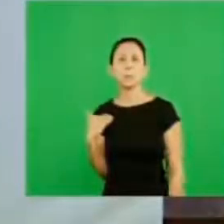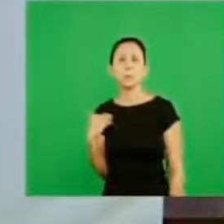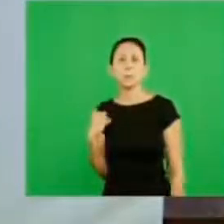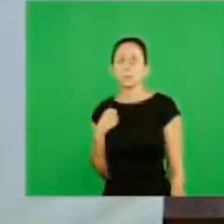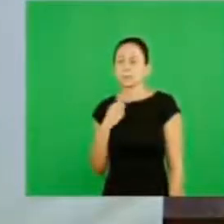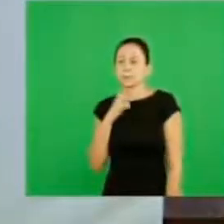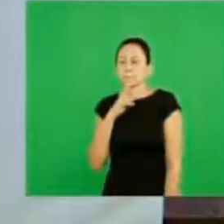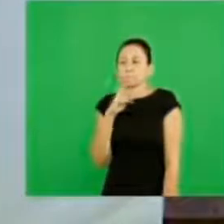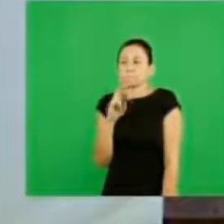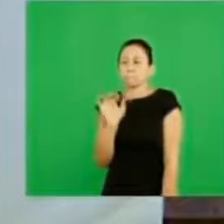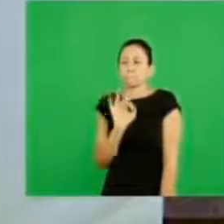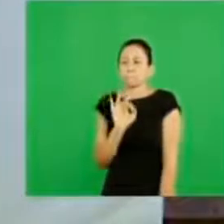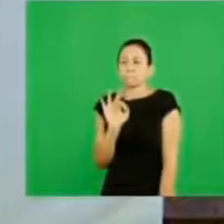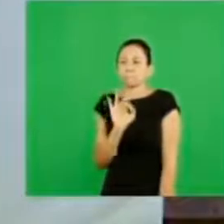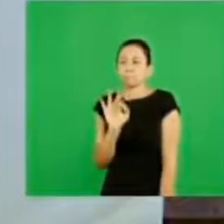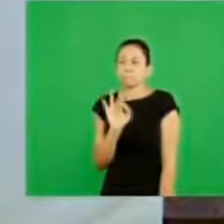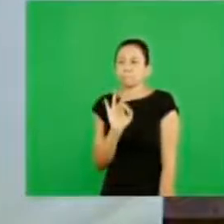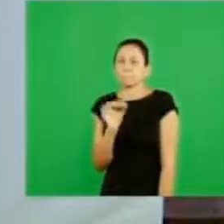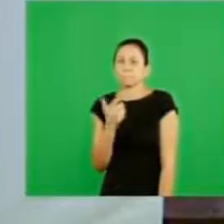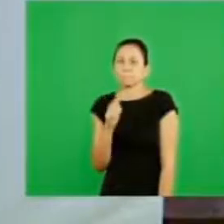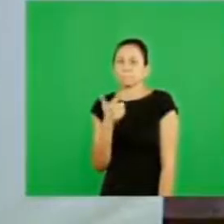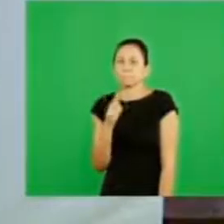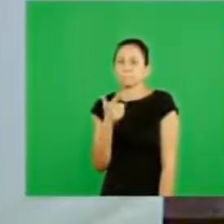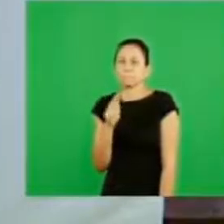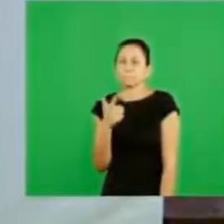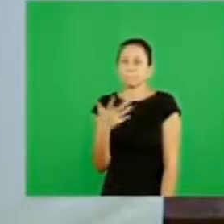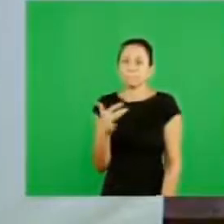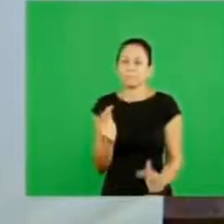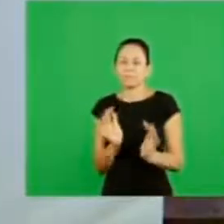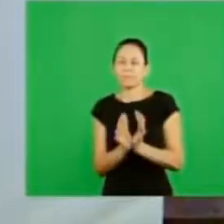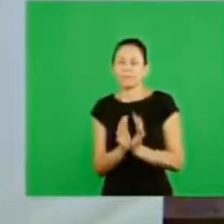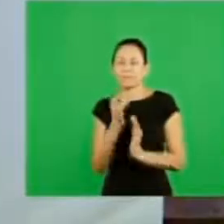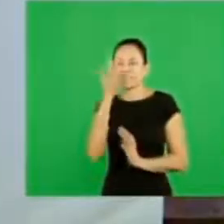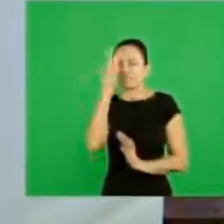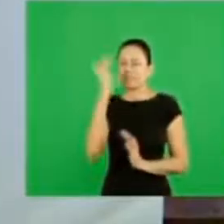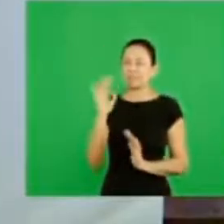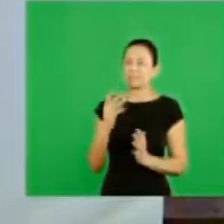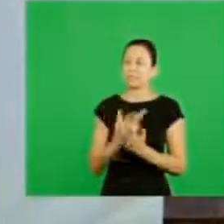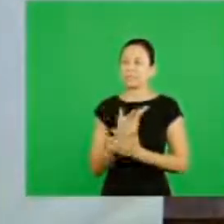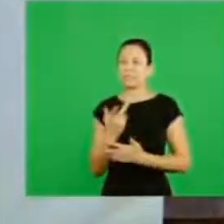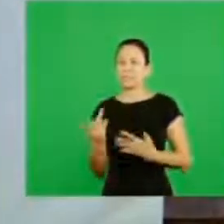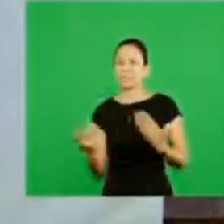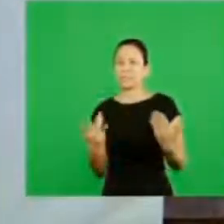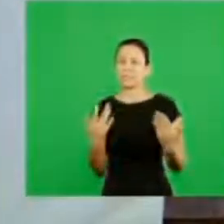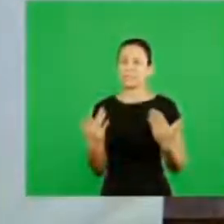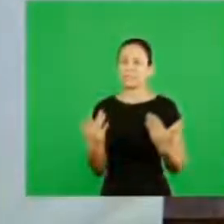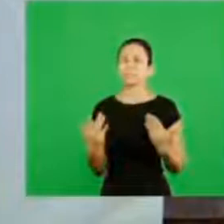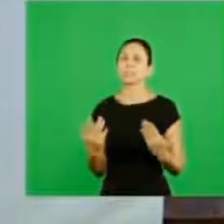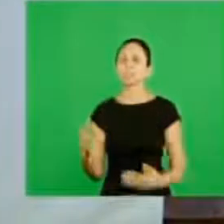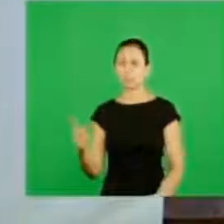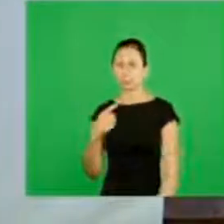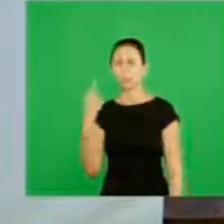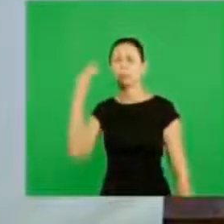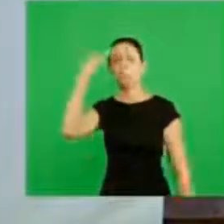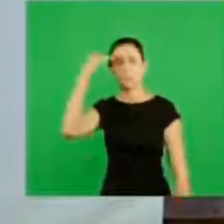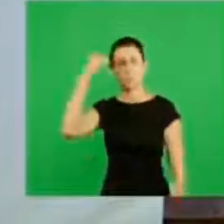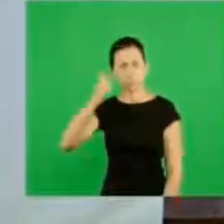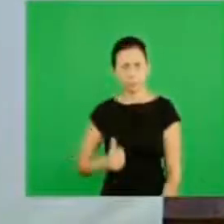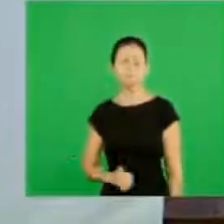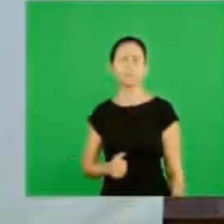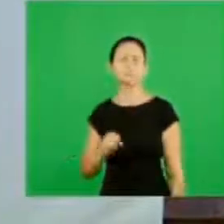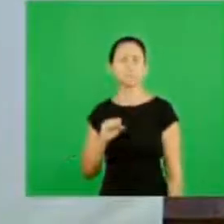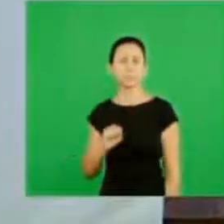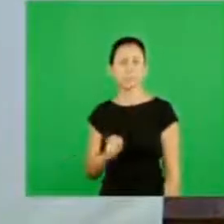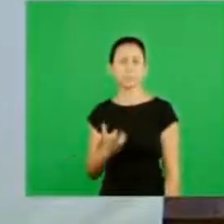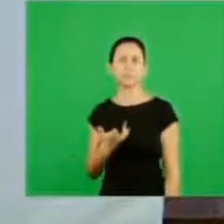world was asking this question. And us, we didn't have an answer. You know, around 200 people,